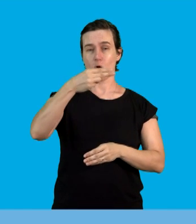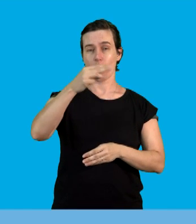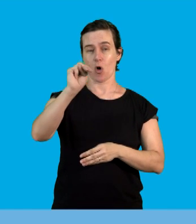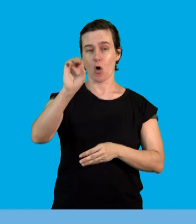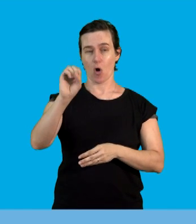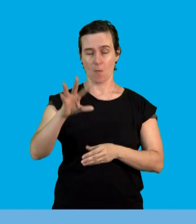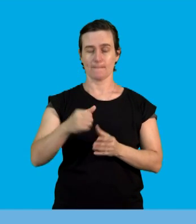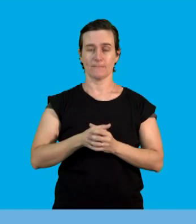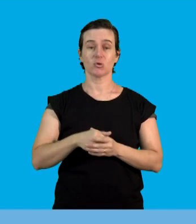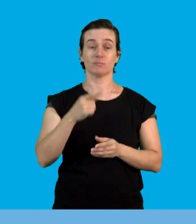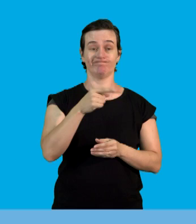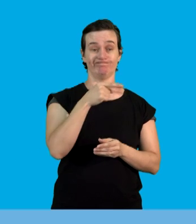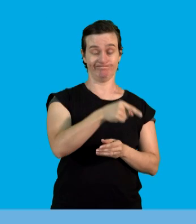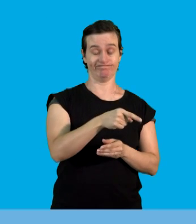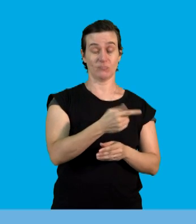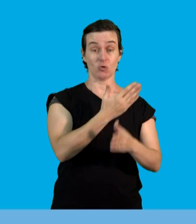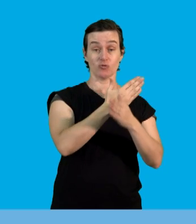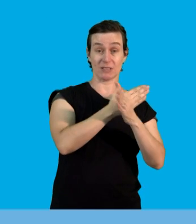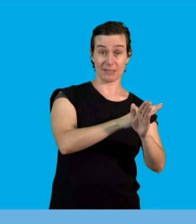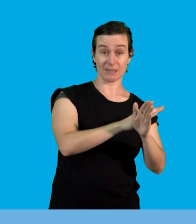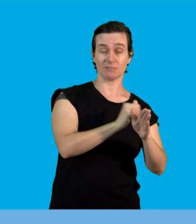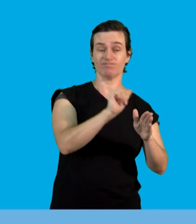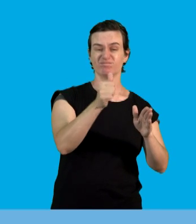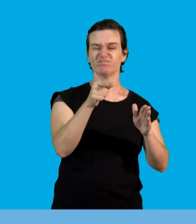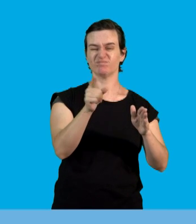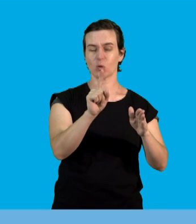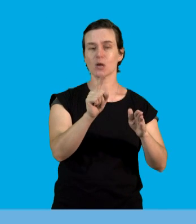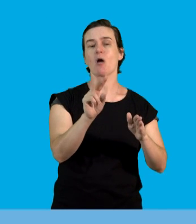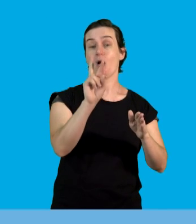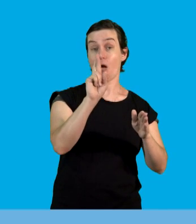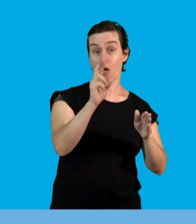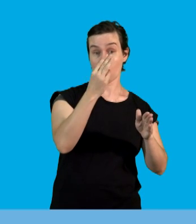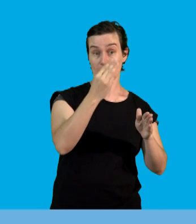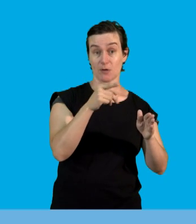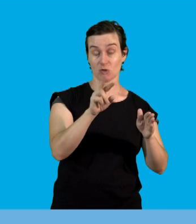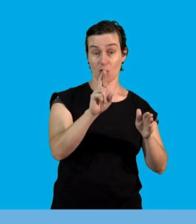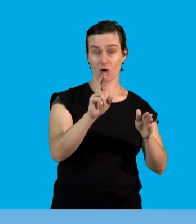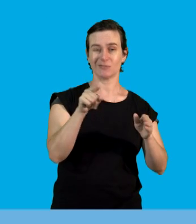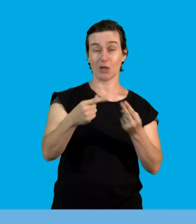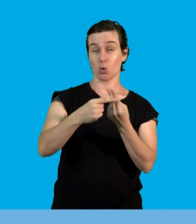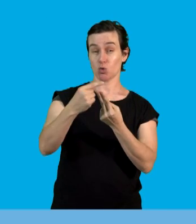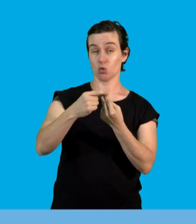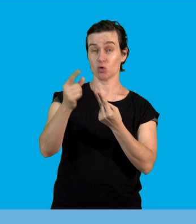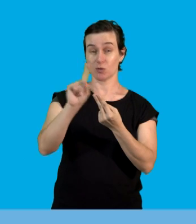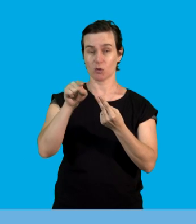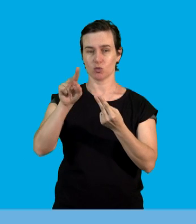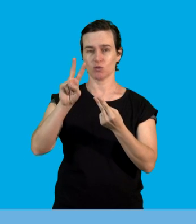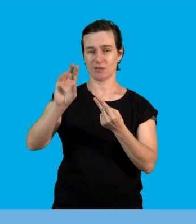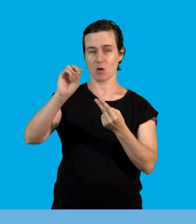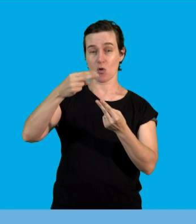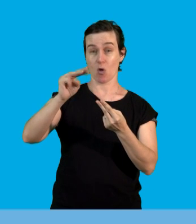resistance that has the symbol R, and the SI unit ohm with the symbol of omega, the symbol that we're using